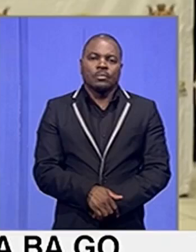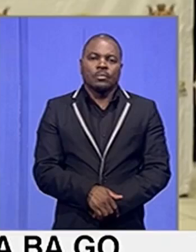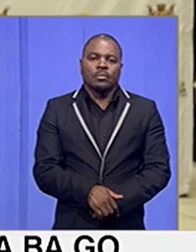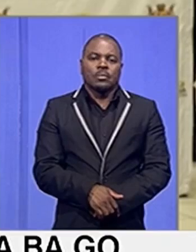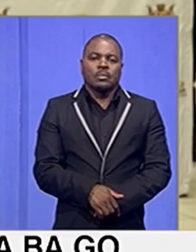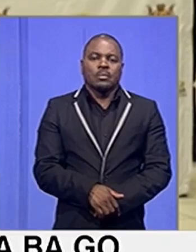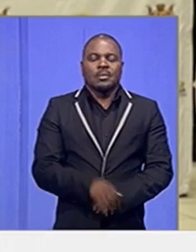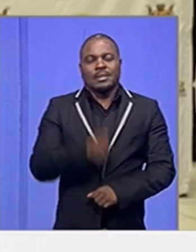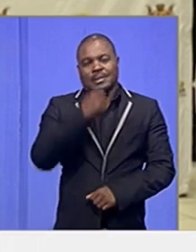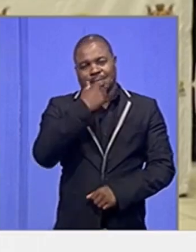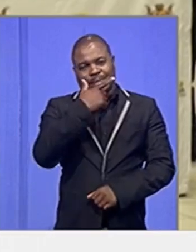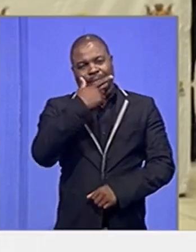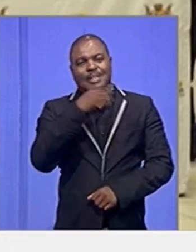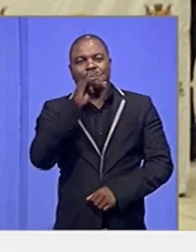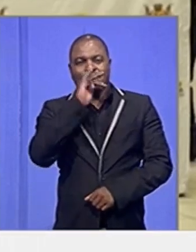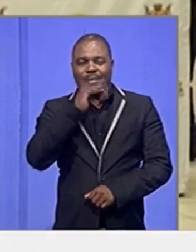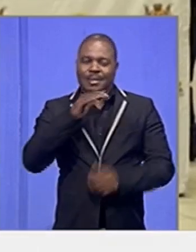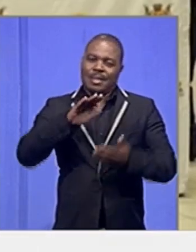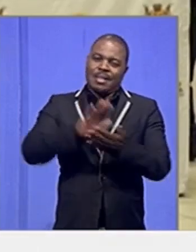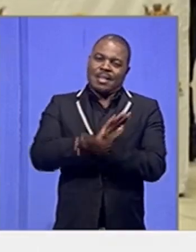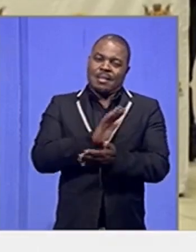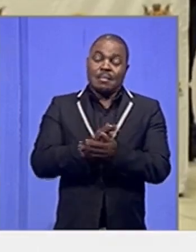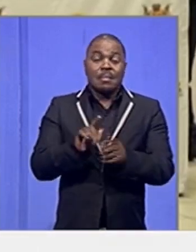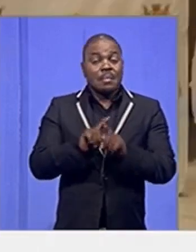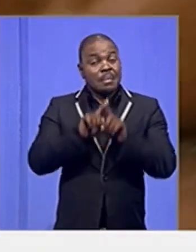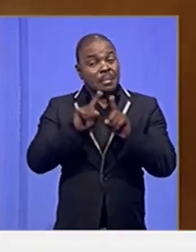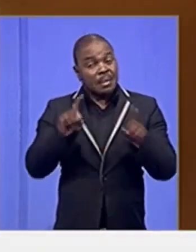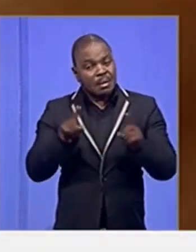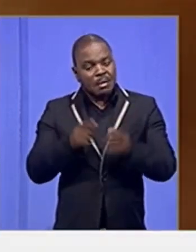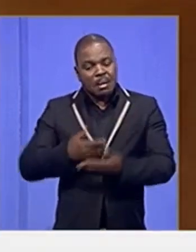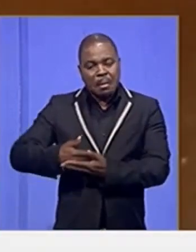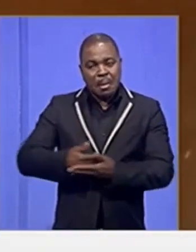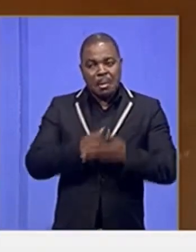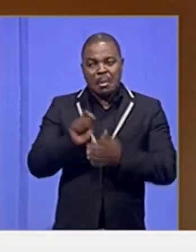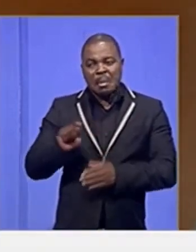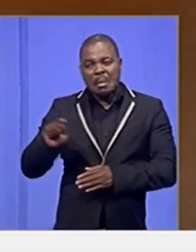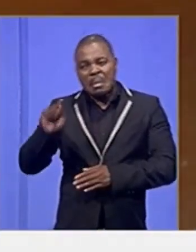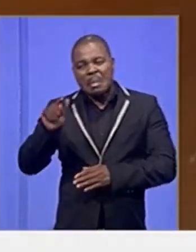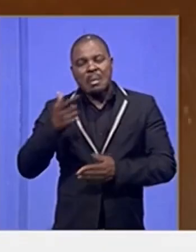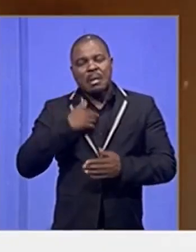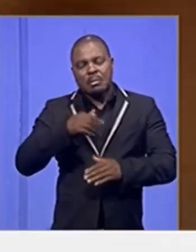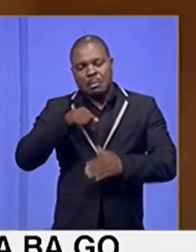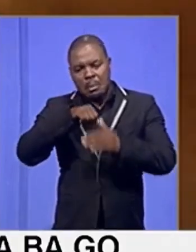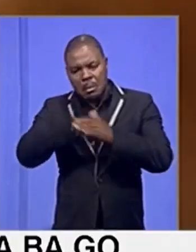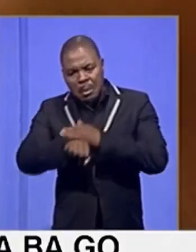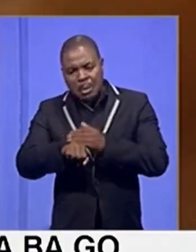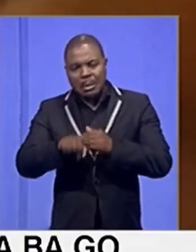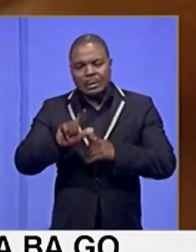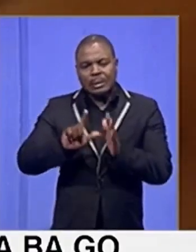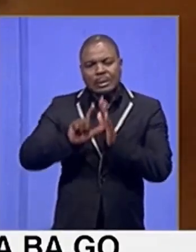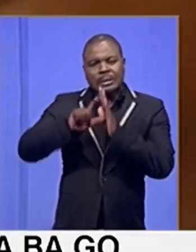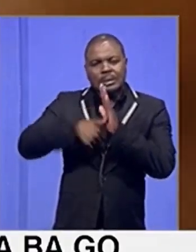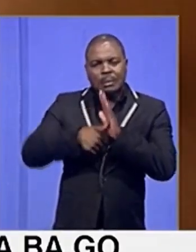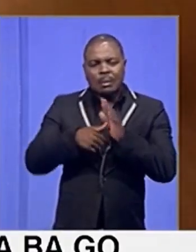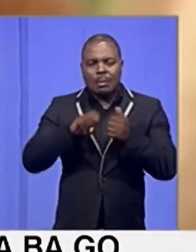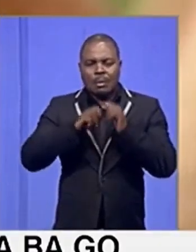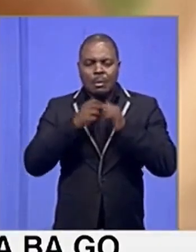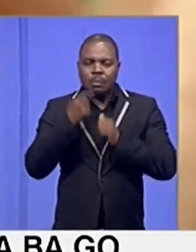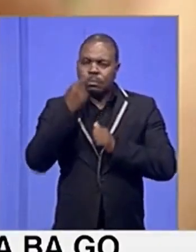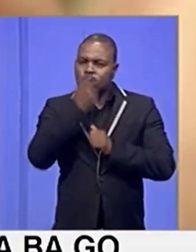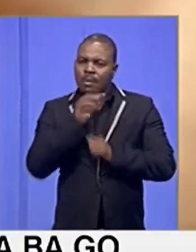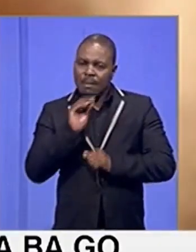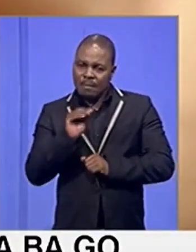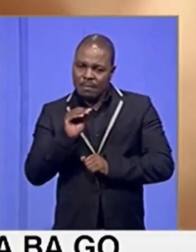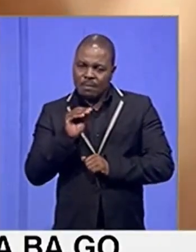Go miemela ke sešupo sa lethabo e fela go boima go masea ao a belegwa go dipounama goba magalagapa ao a se a bopegago